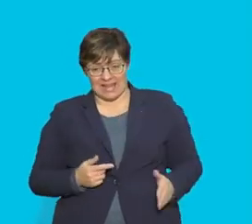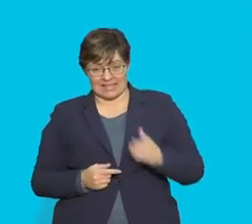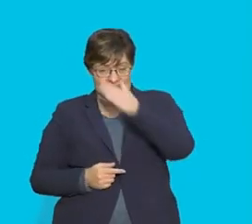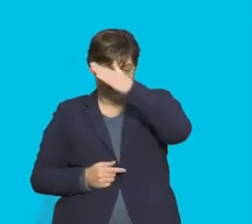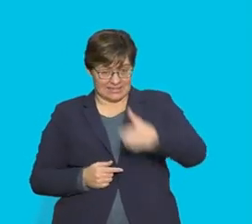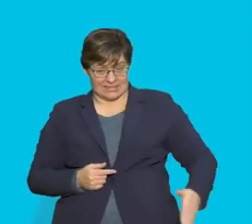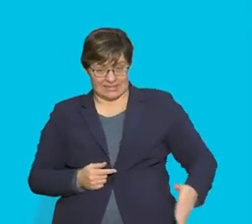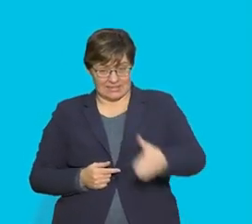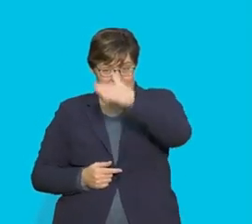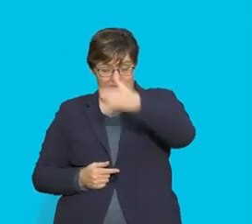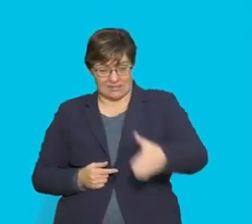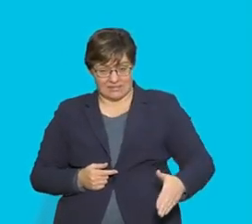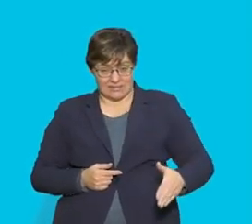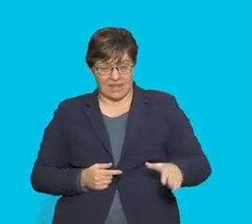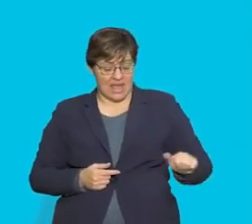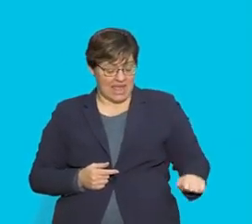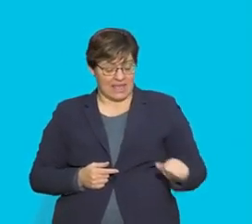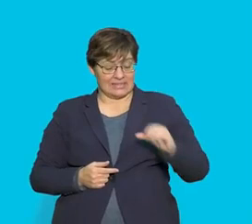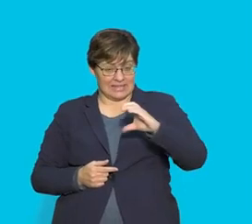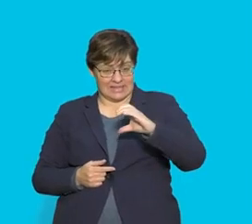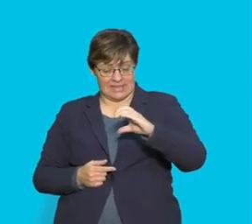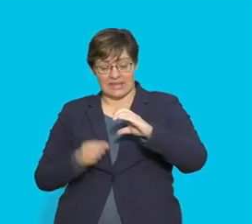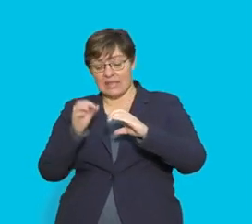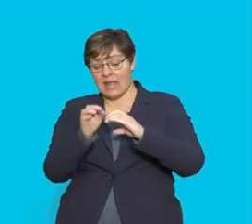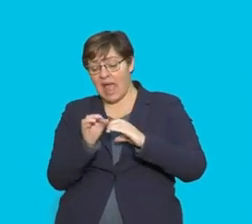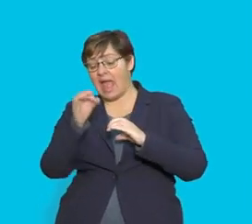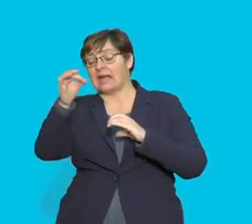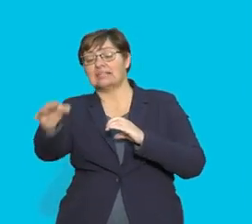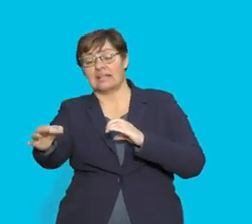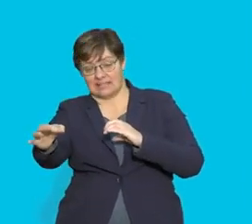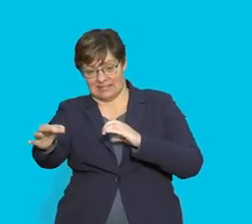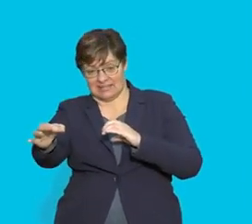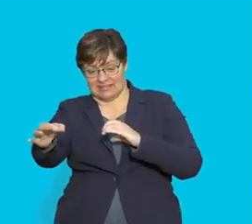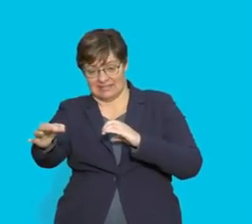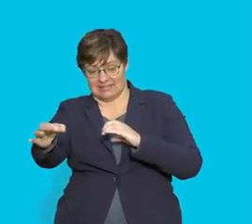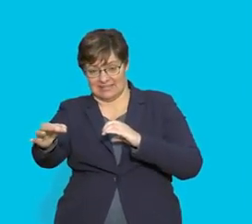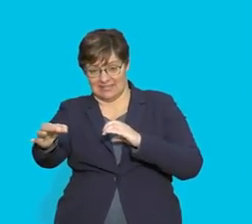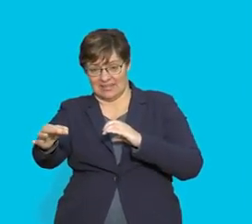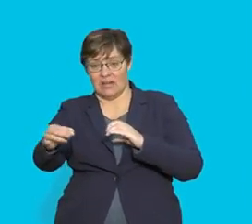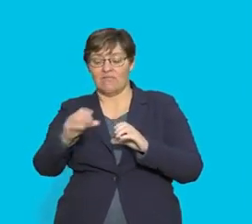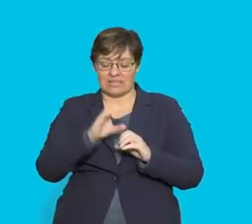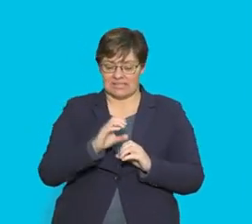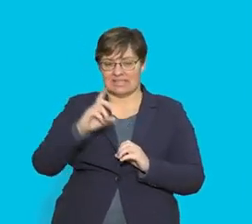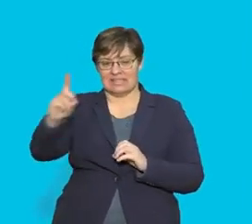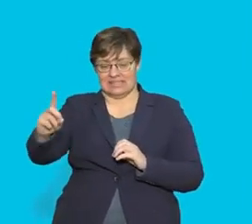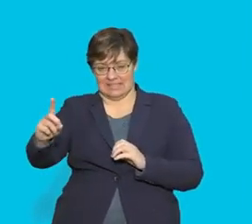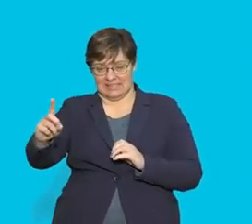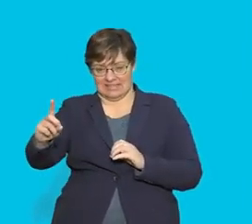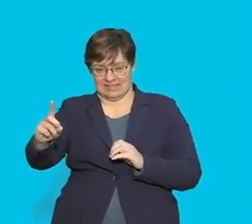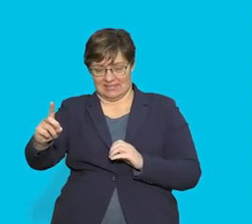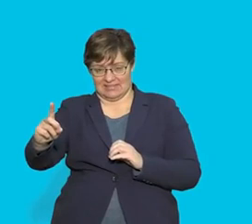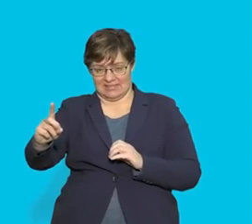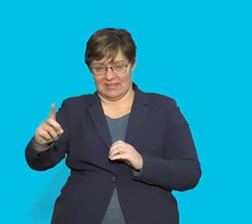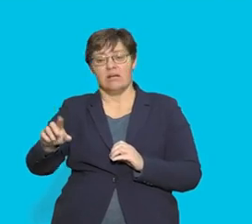me show you. Here's my side here. This side AC. Side AC is extended up